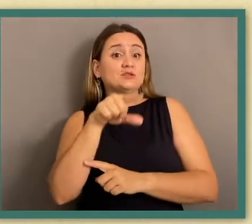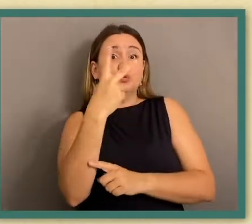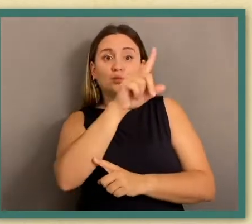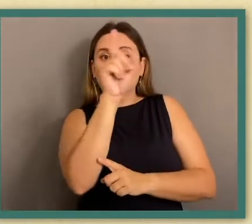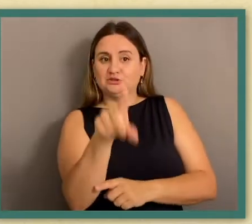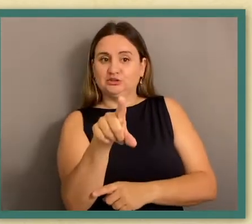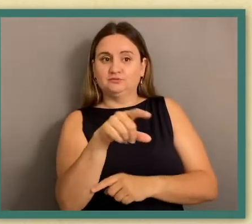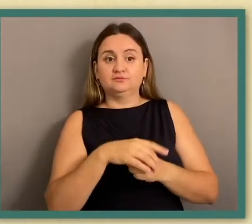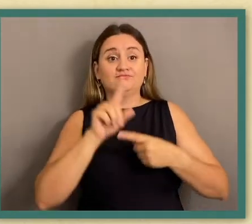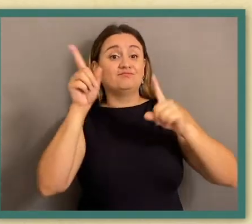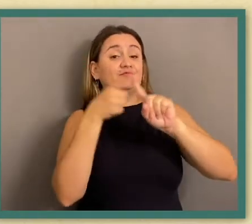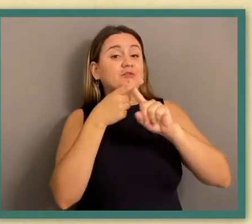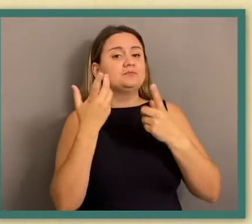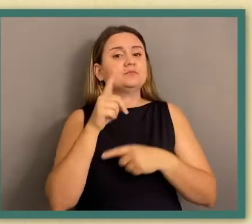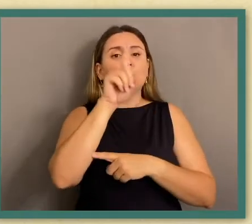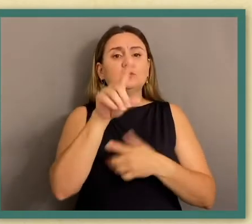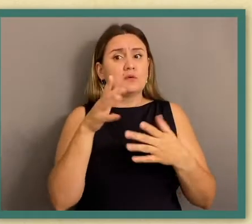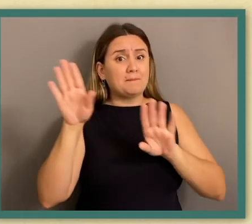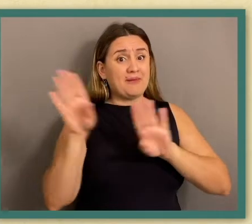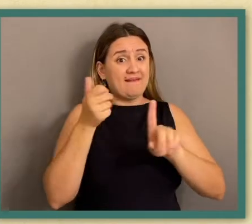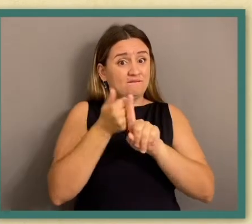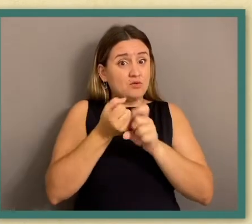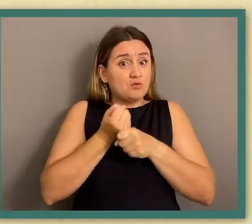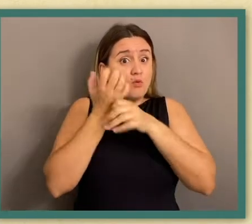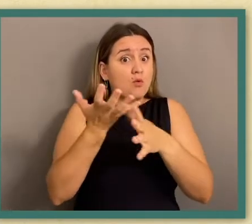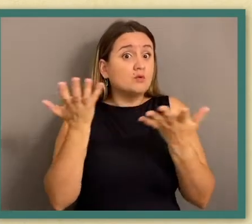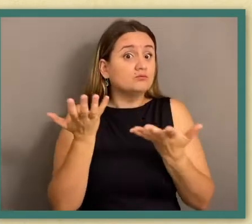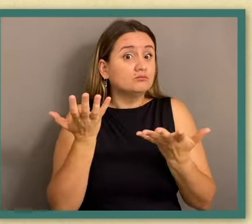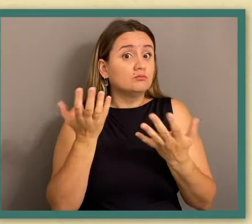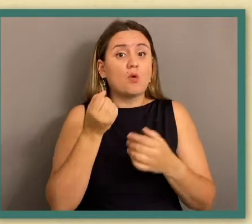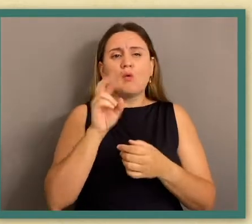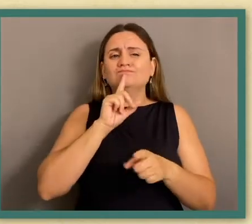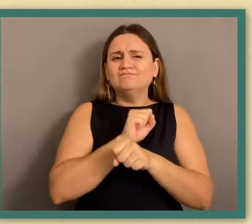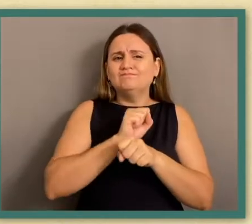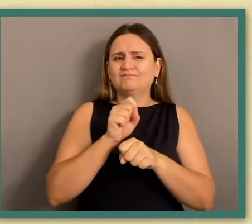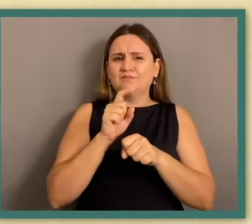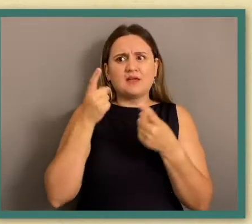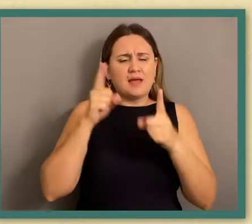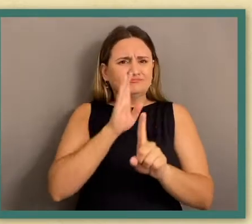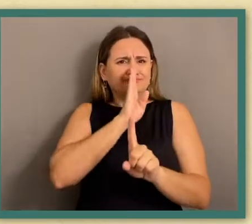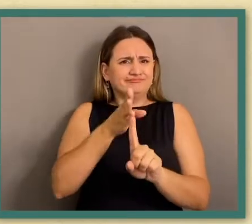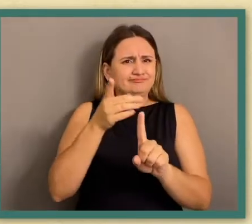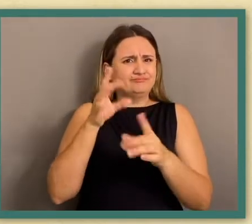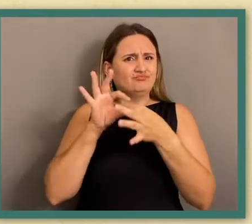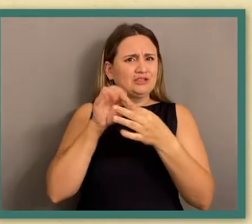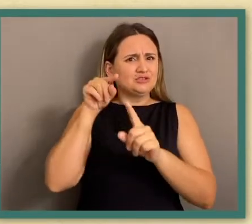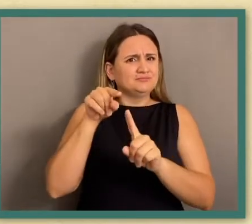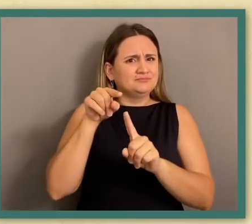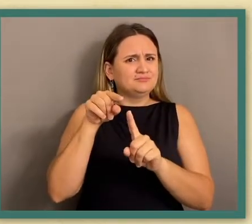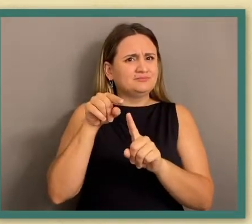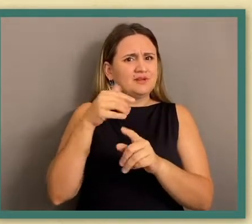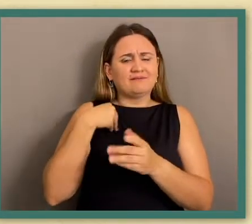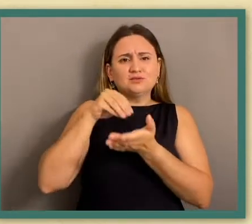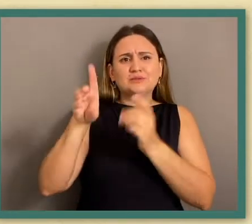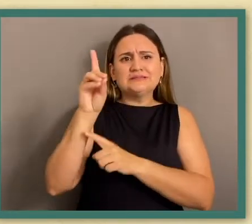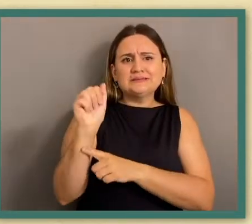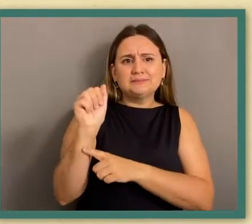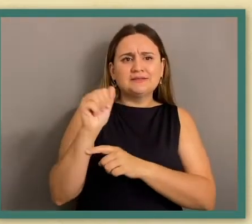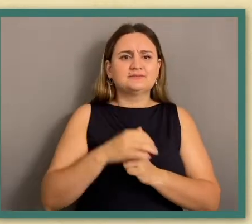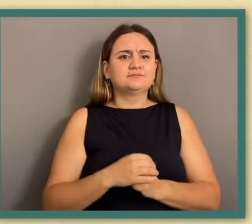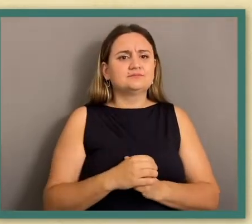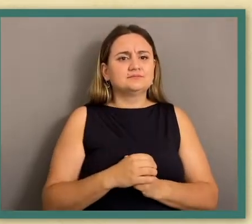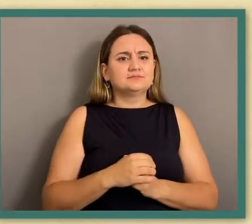two questions. First, was the behavior caused by, or did it have a direct and substantial relationship to the